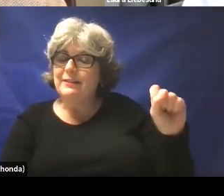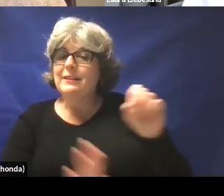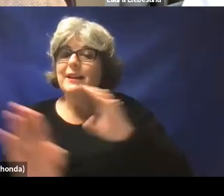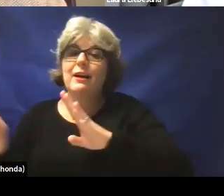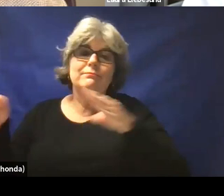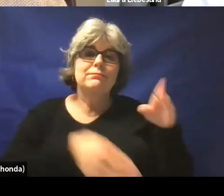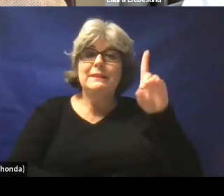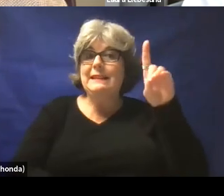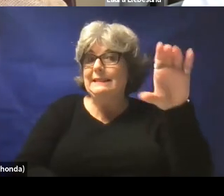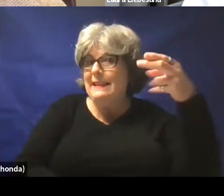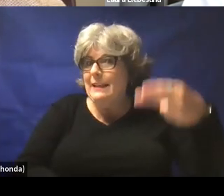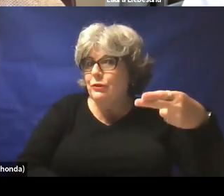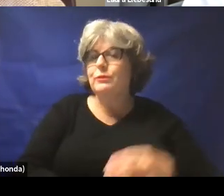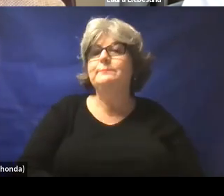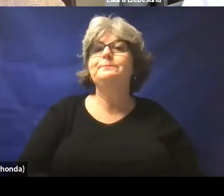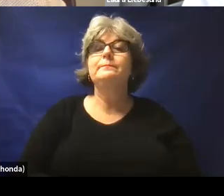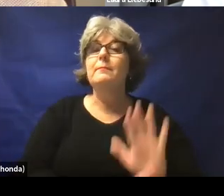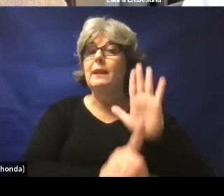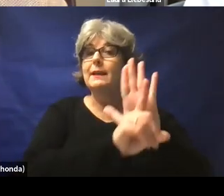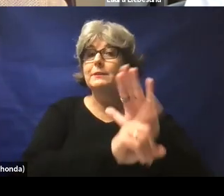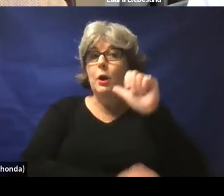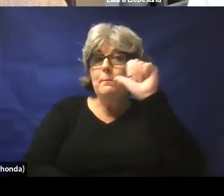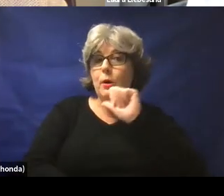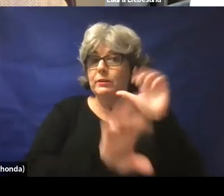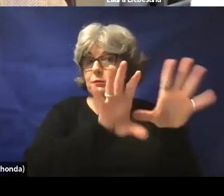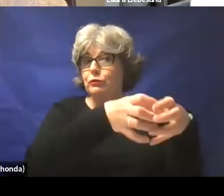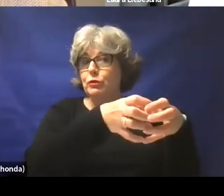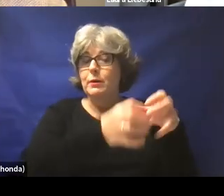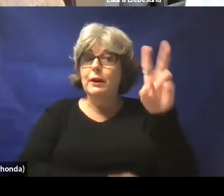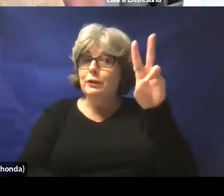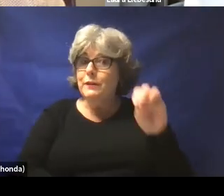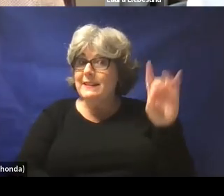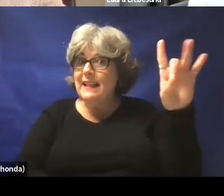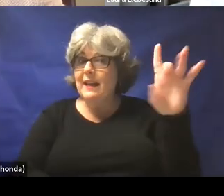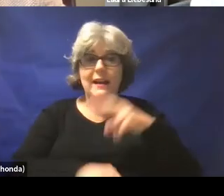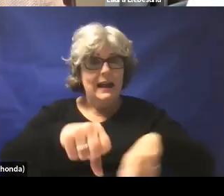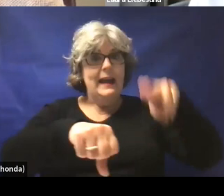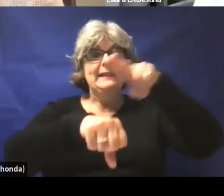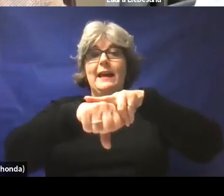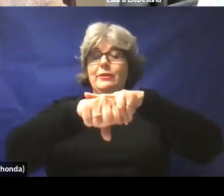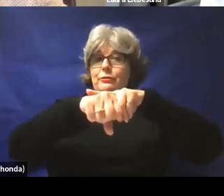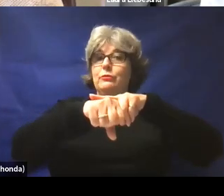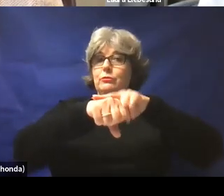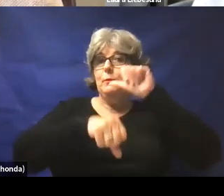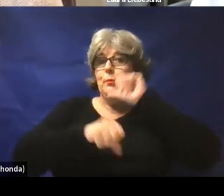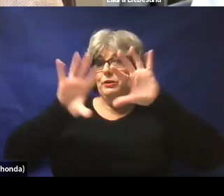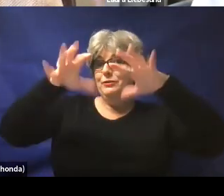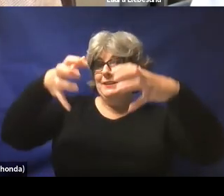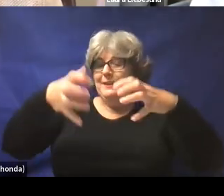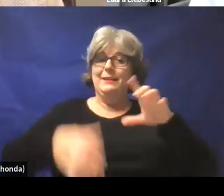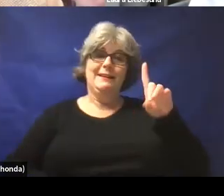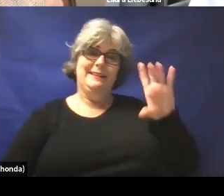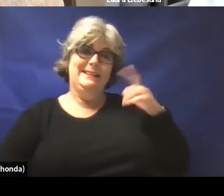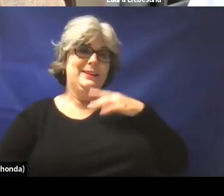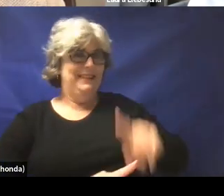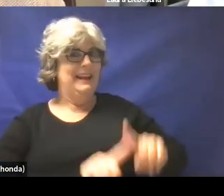cocktails, DC formed its own Bartenders Guild in 2008. So there's a National Bartenders Guild, but DC, because we like to do things